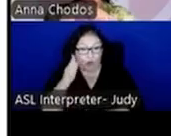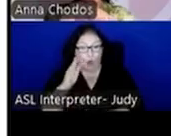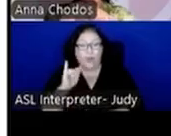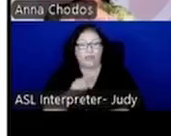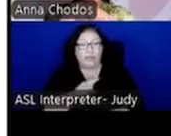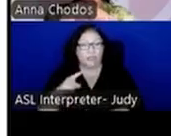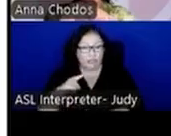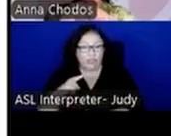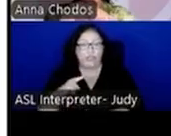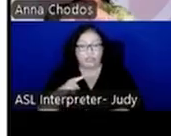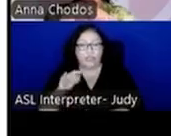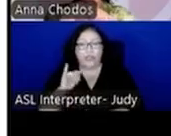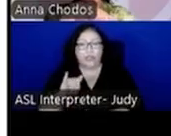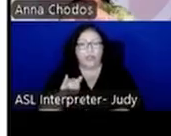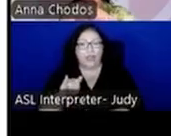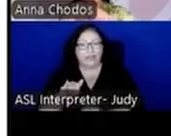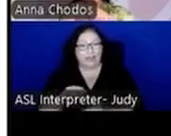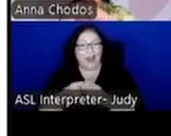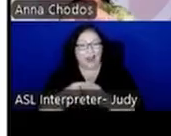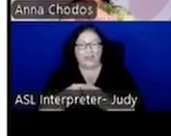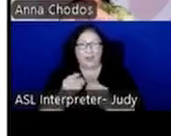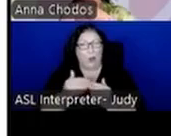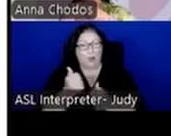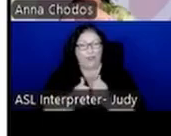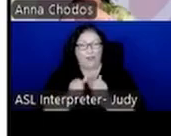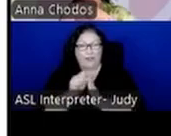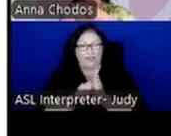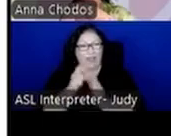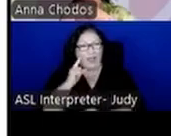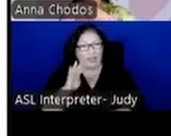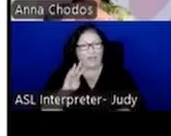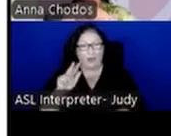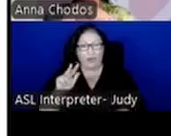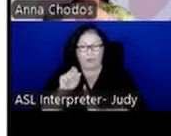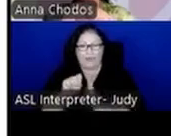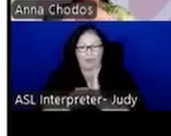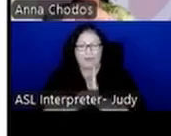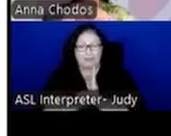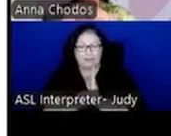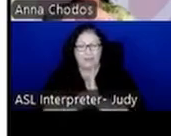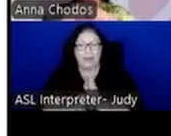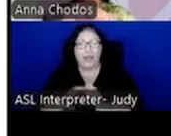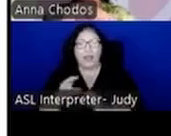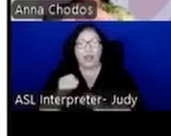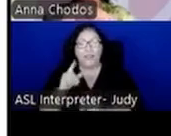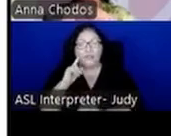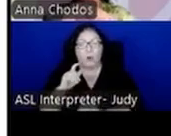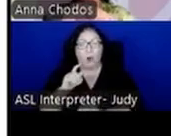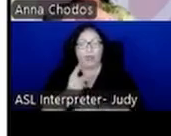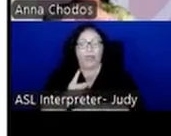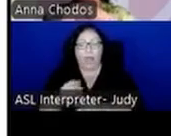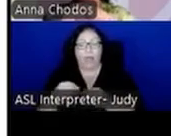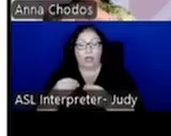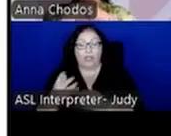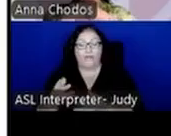I think it's 43 states. And it stands for Caregiver, Advise, Record, and Enable. And what it is